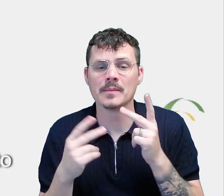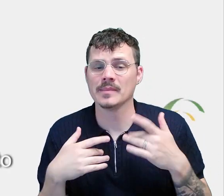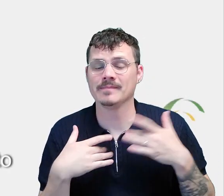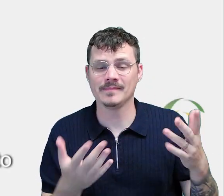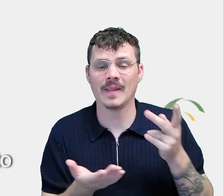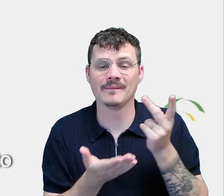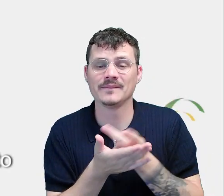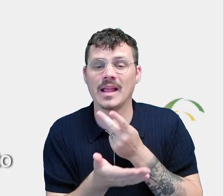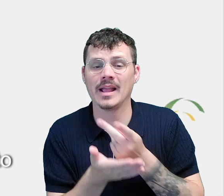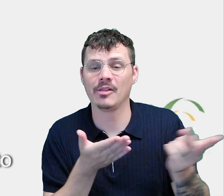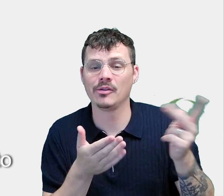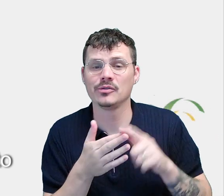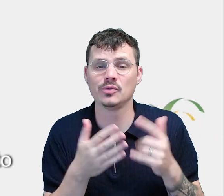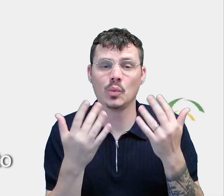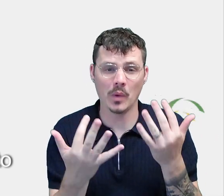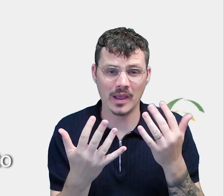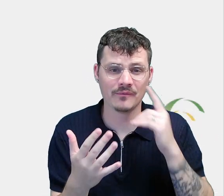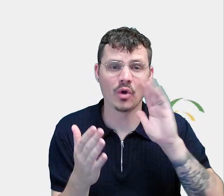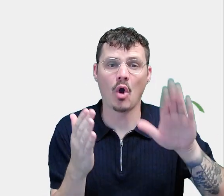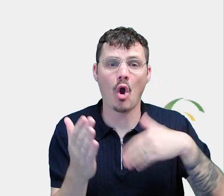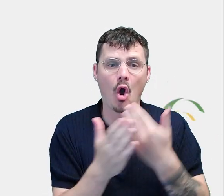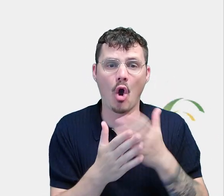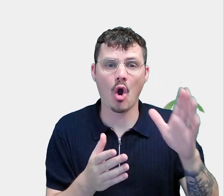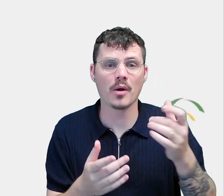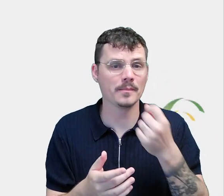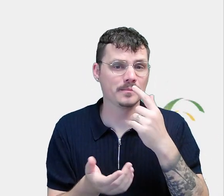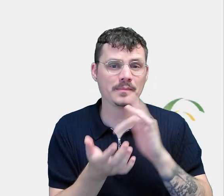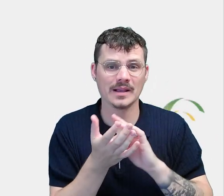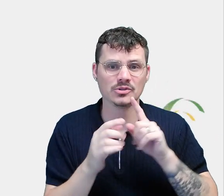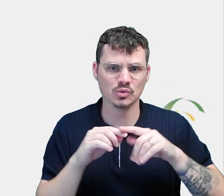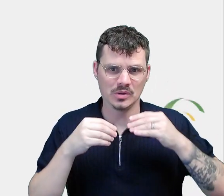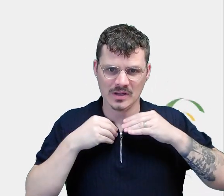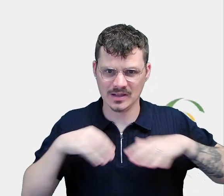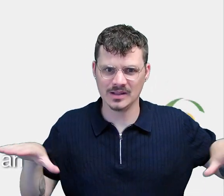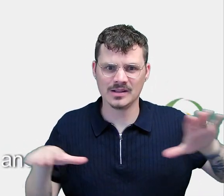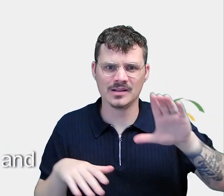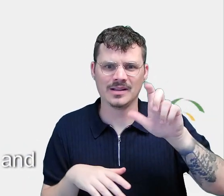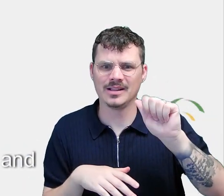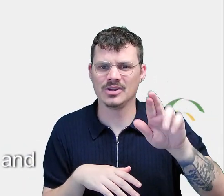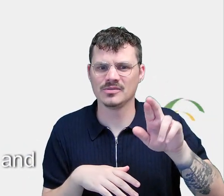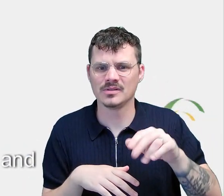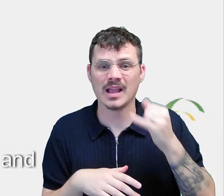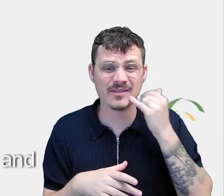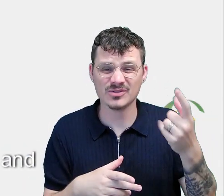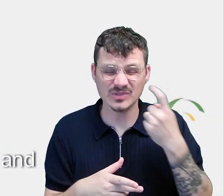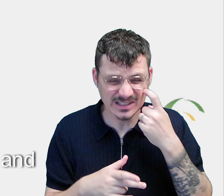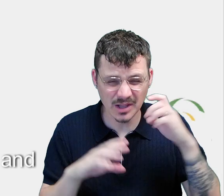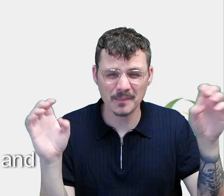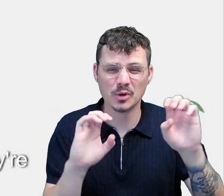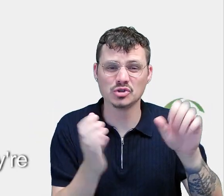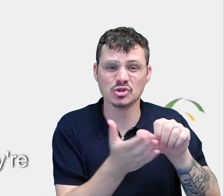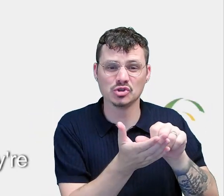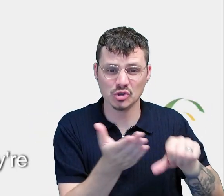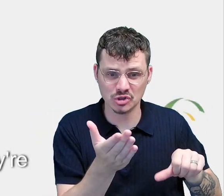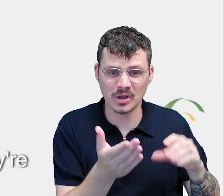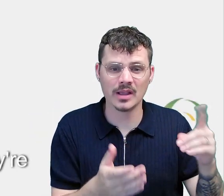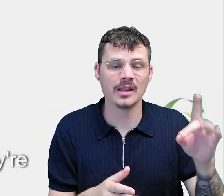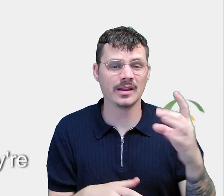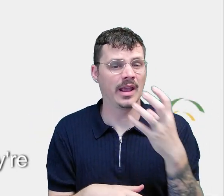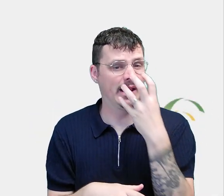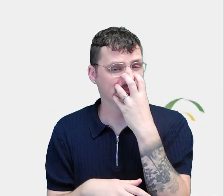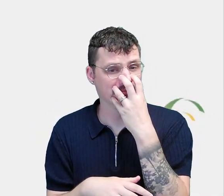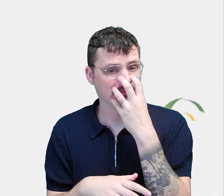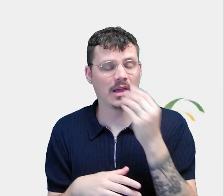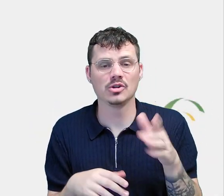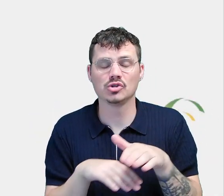failure to wait for all the sedatives to clear a person's system. If a person's had emergency surgery and they went under anesthesia